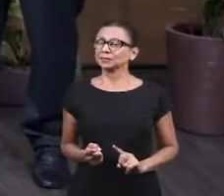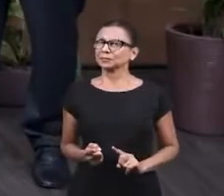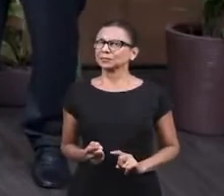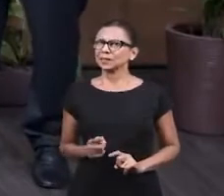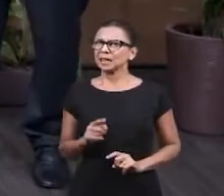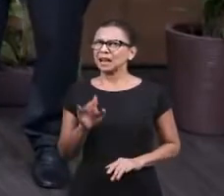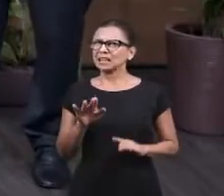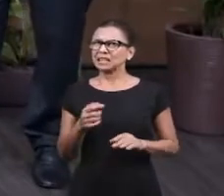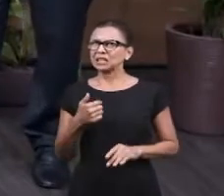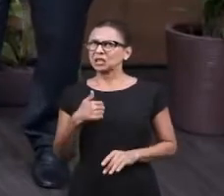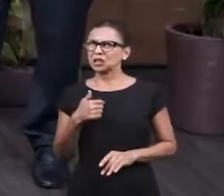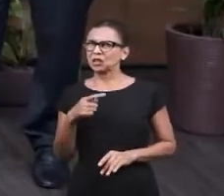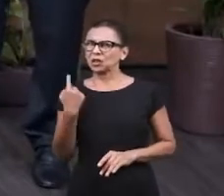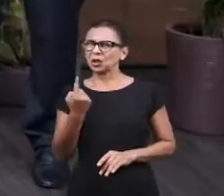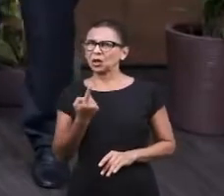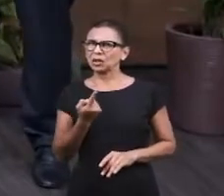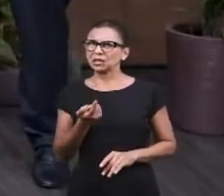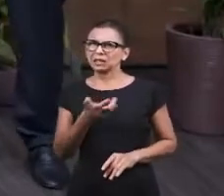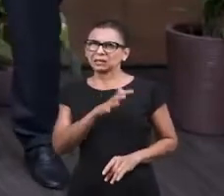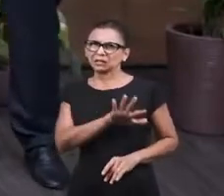always willing to forgive.